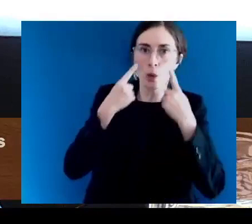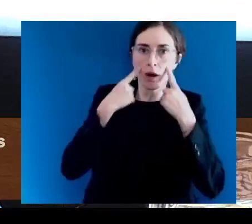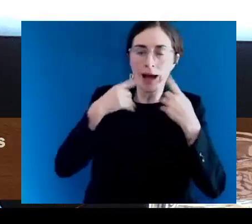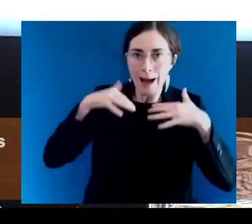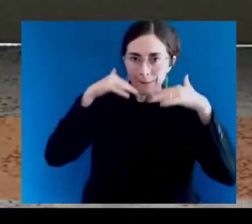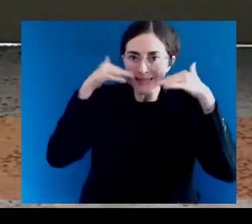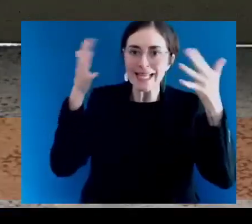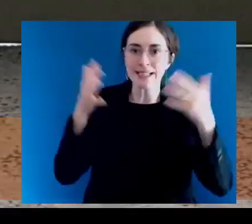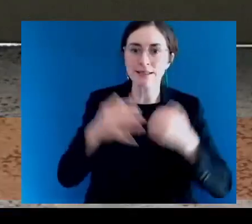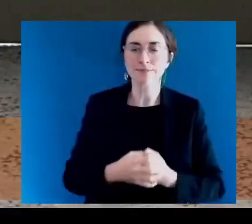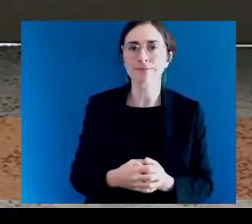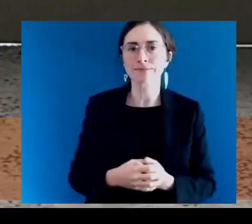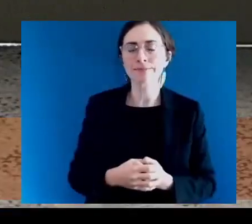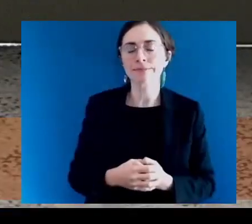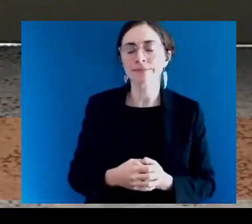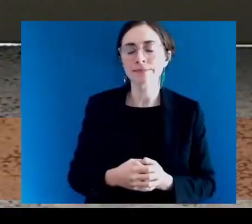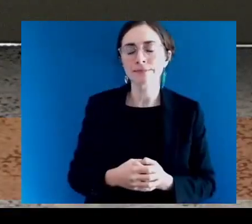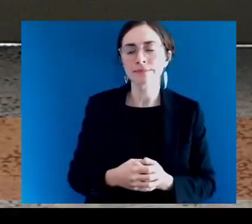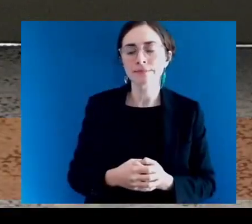Issues that are raised constantly